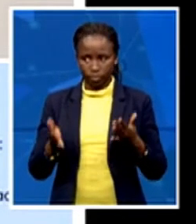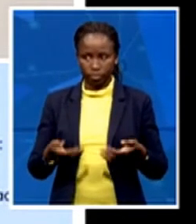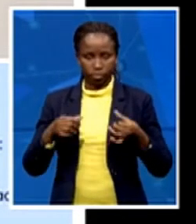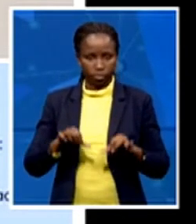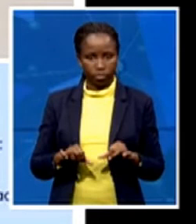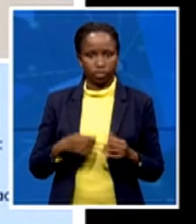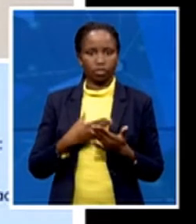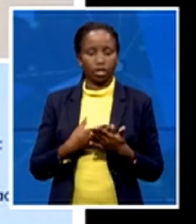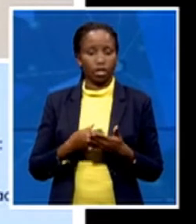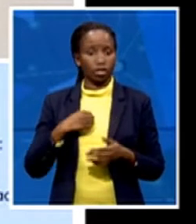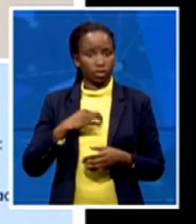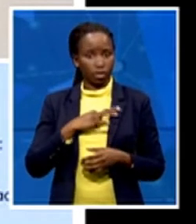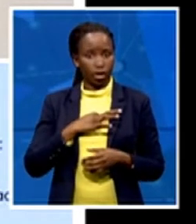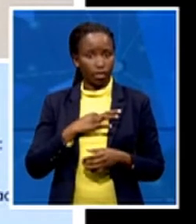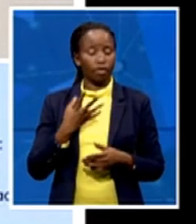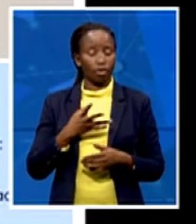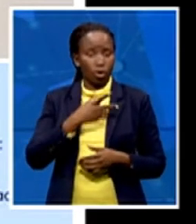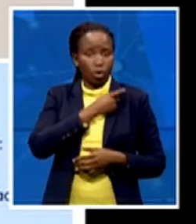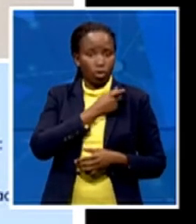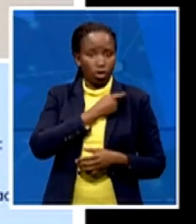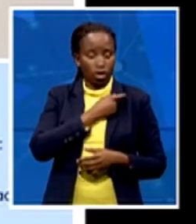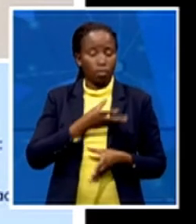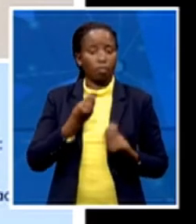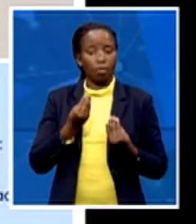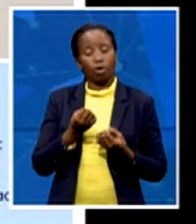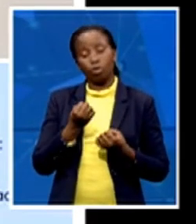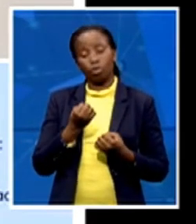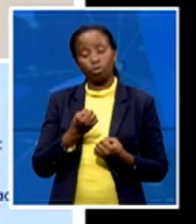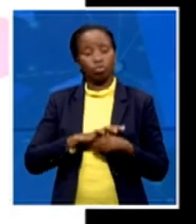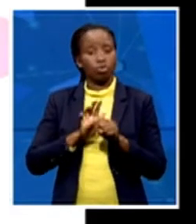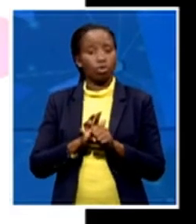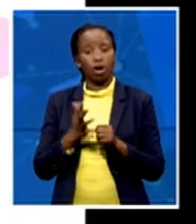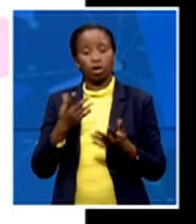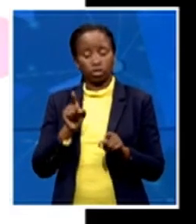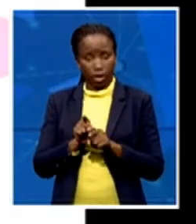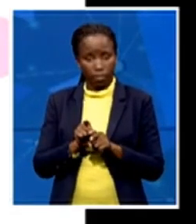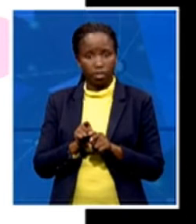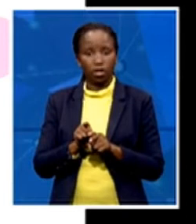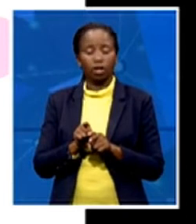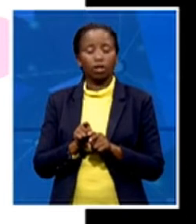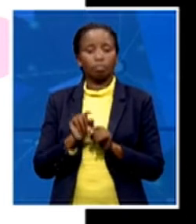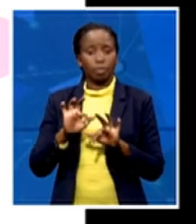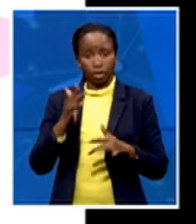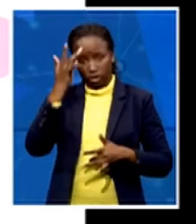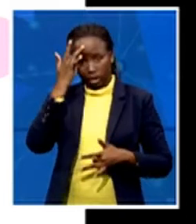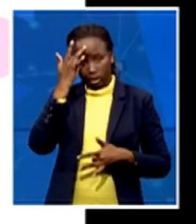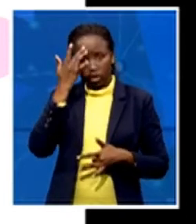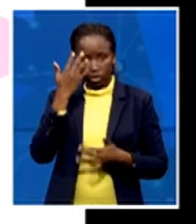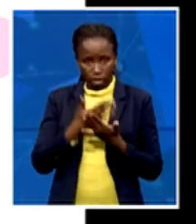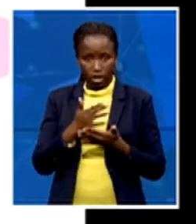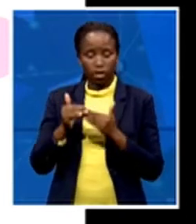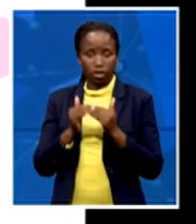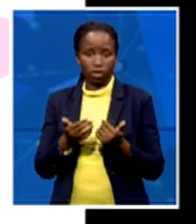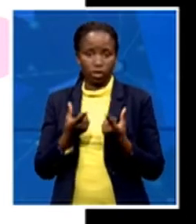also staff for vaccinations and using them interchangeably geographically. One of the things we track